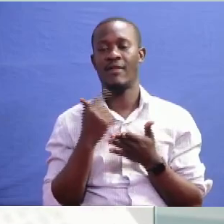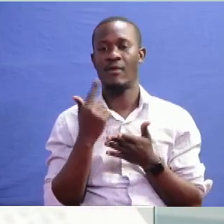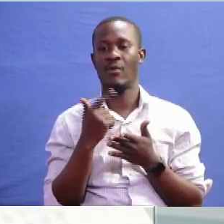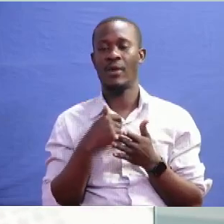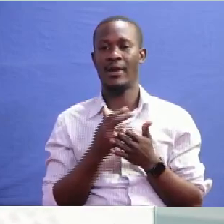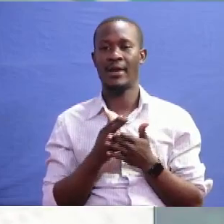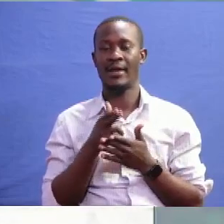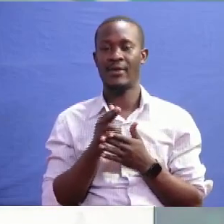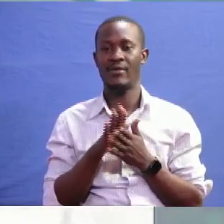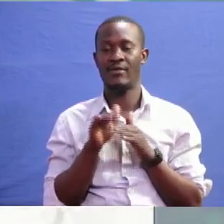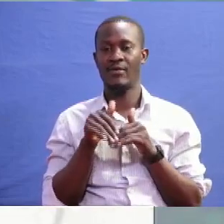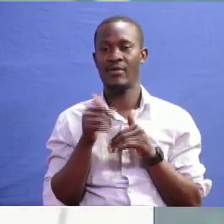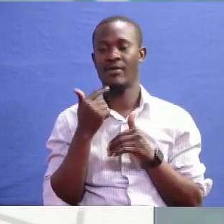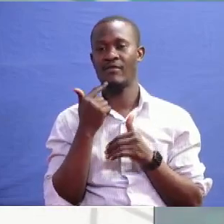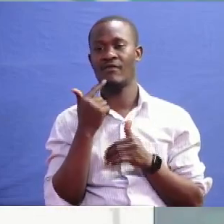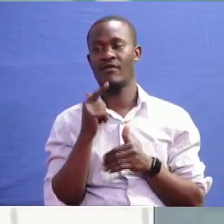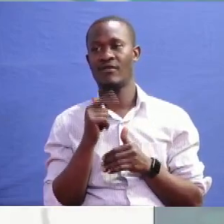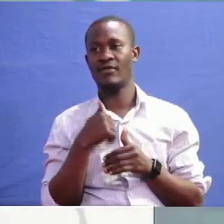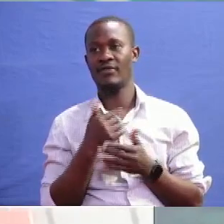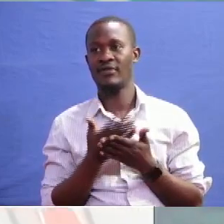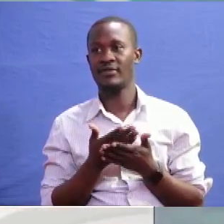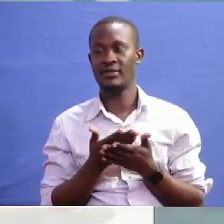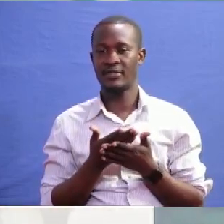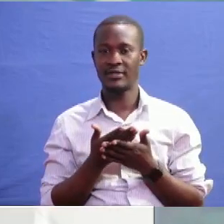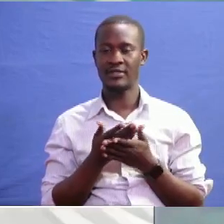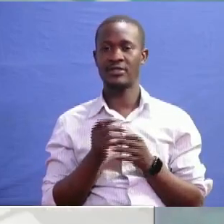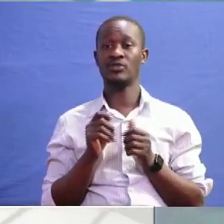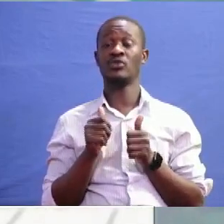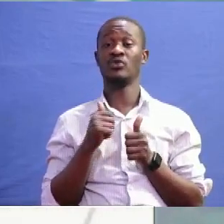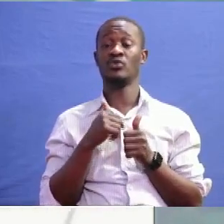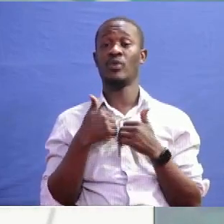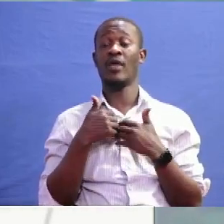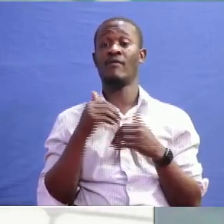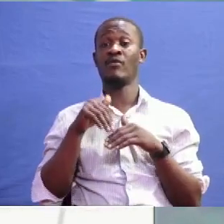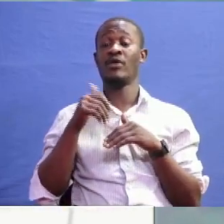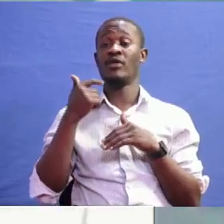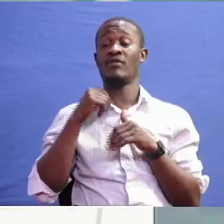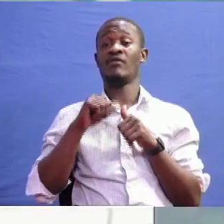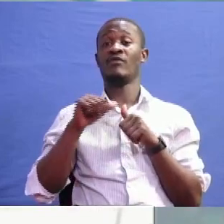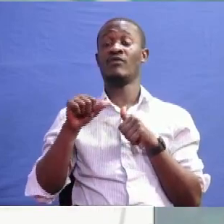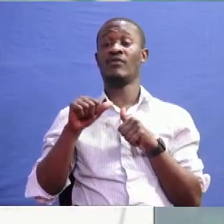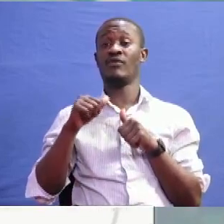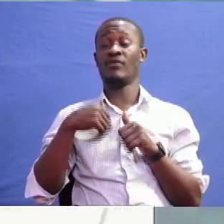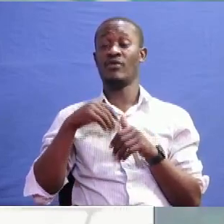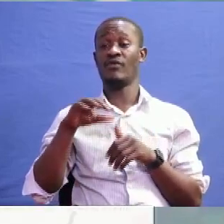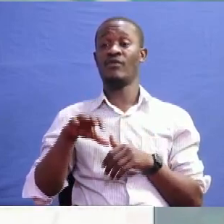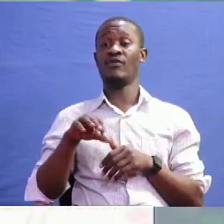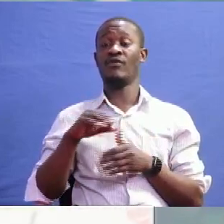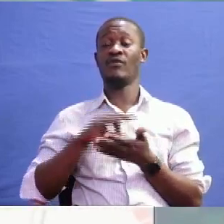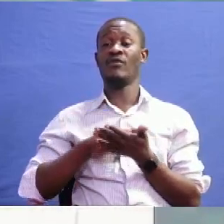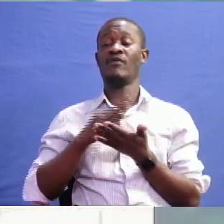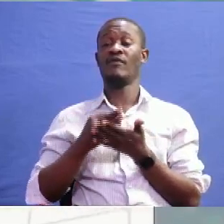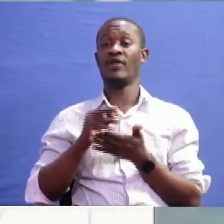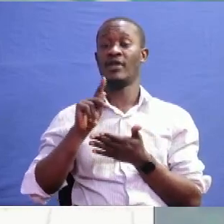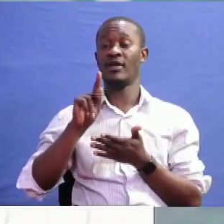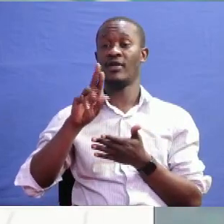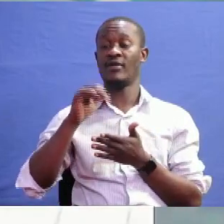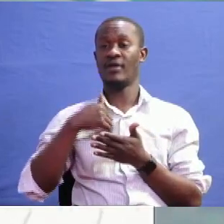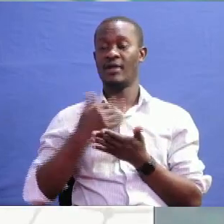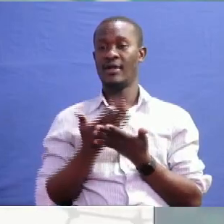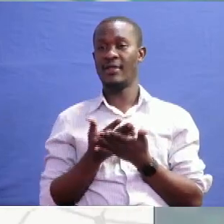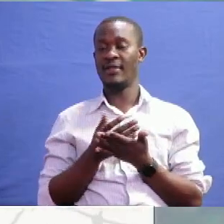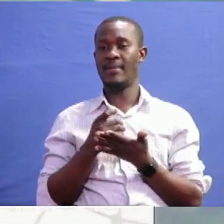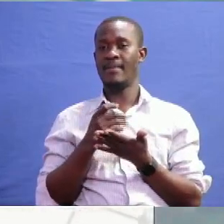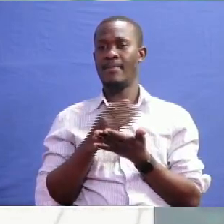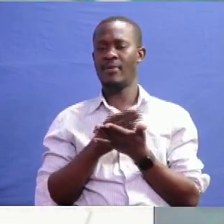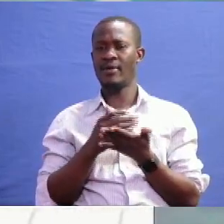we have been waiting for? This is the killer punch we've been waiting for. Because when you've had KU at the level of the program cost, what